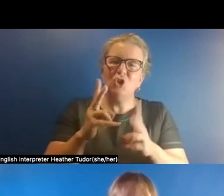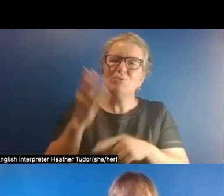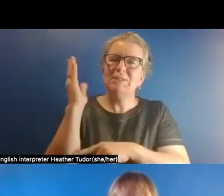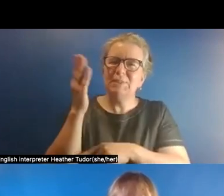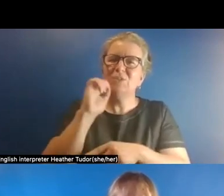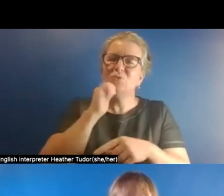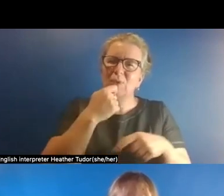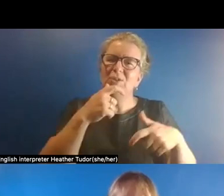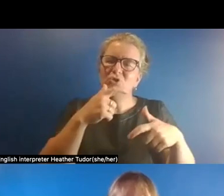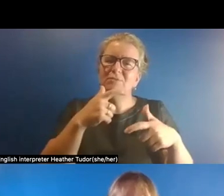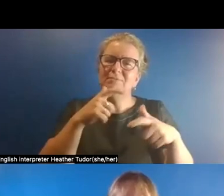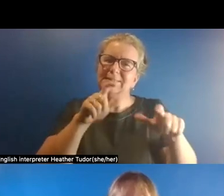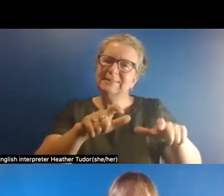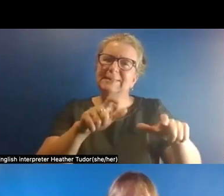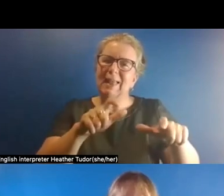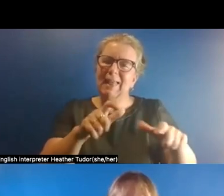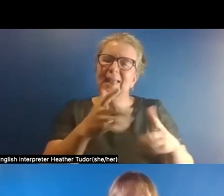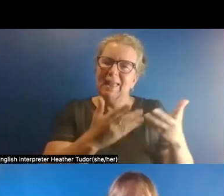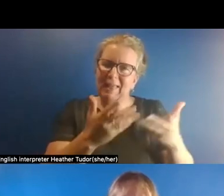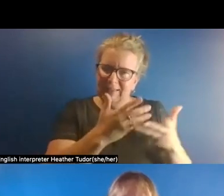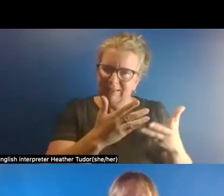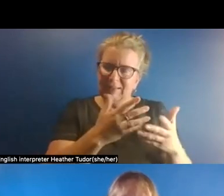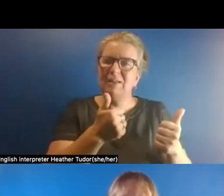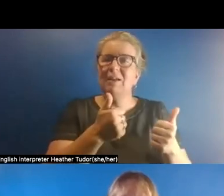check in, that would be great. But everybody